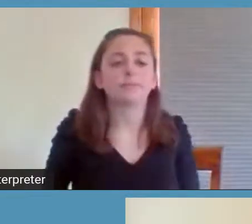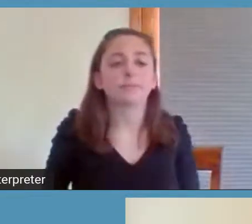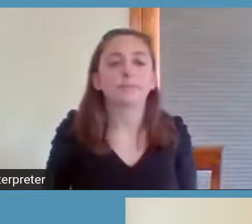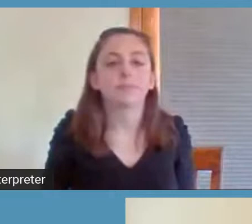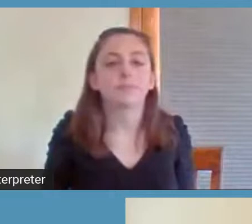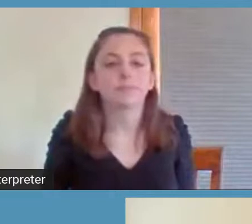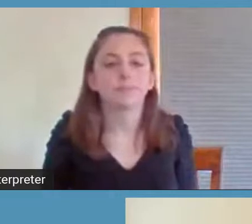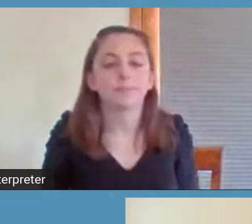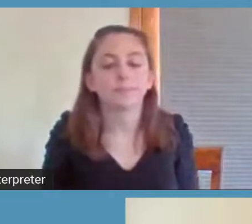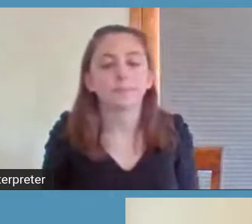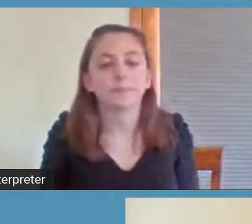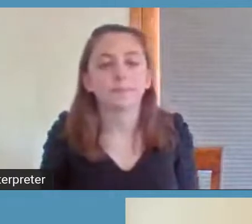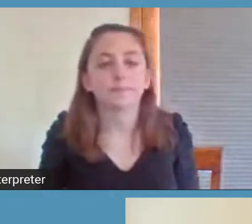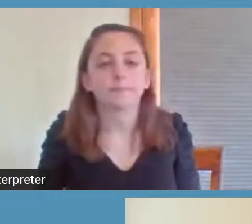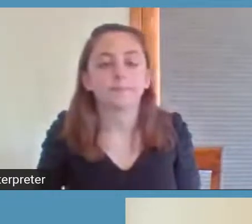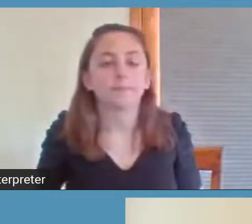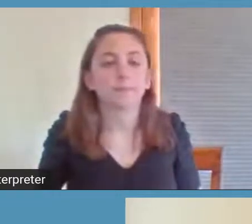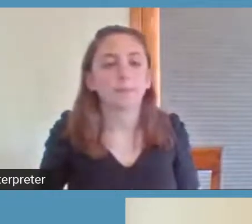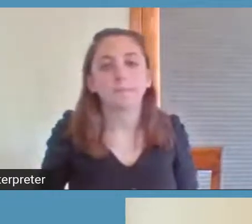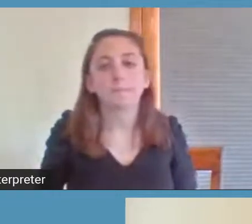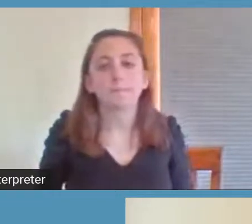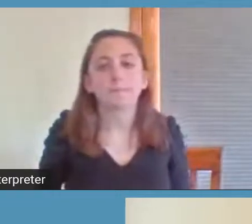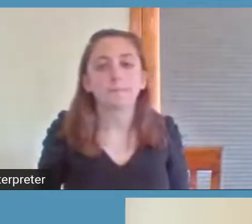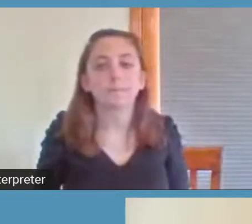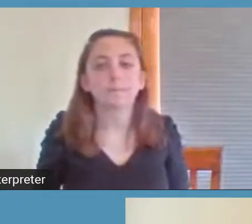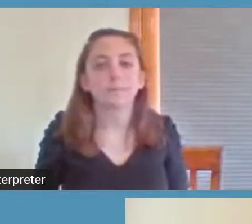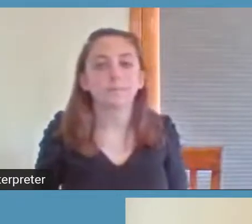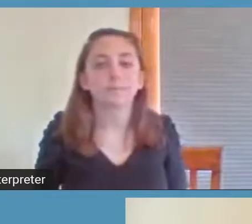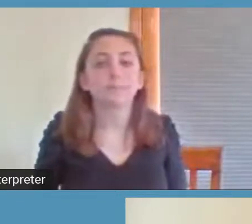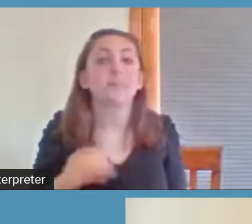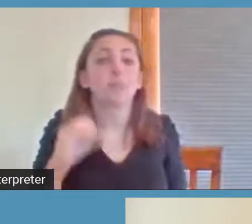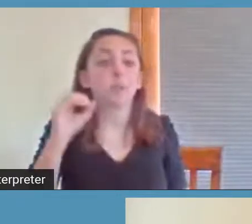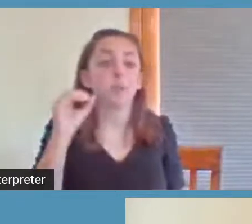of walkthrough. Okay, super.